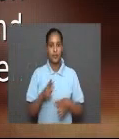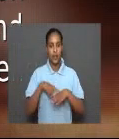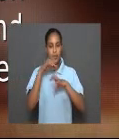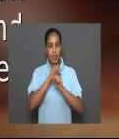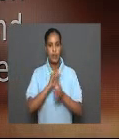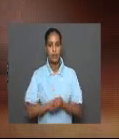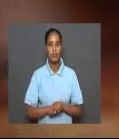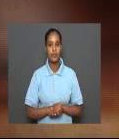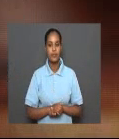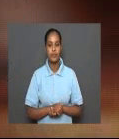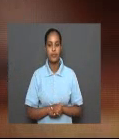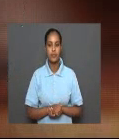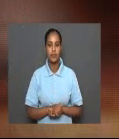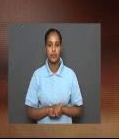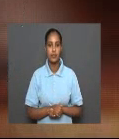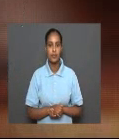Time's up.